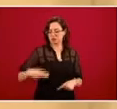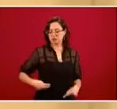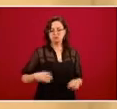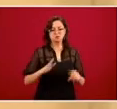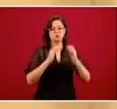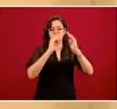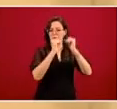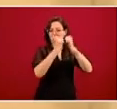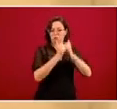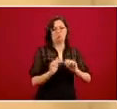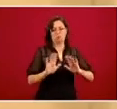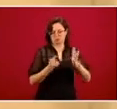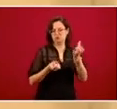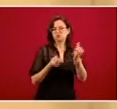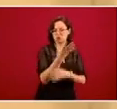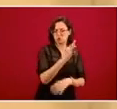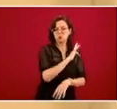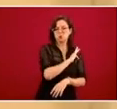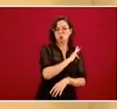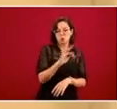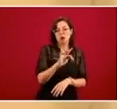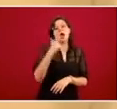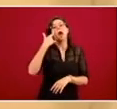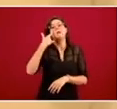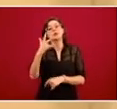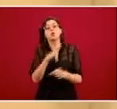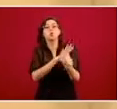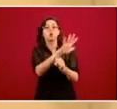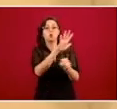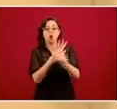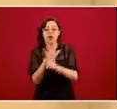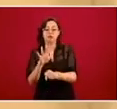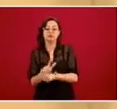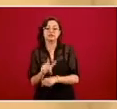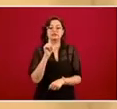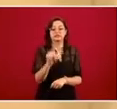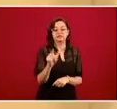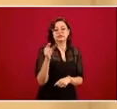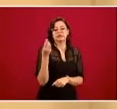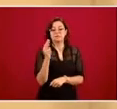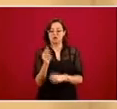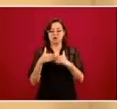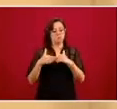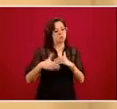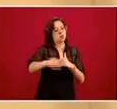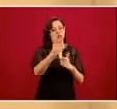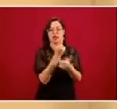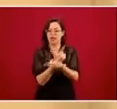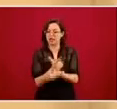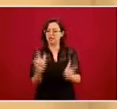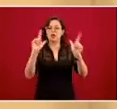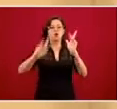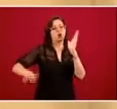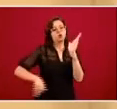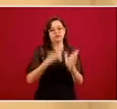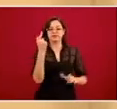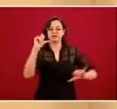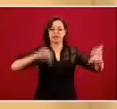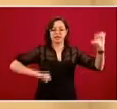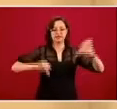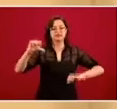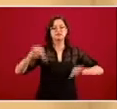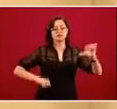which is the first date that we have planned so far for lifting some of the restrictions in some of